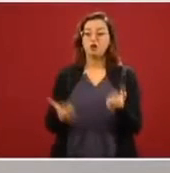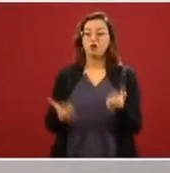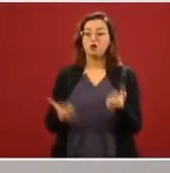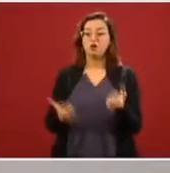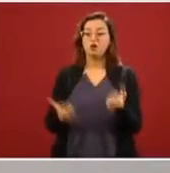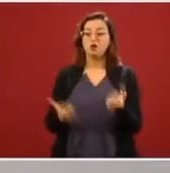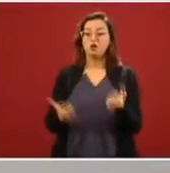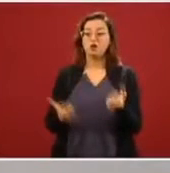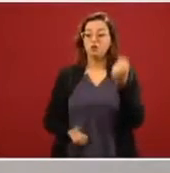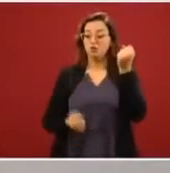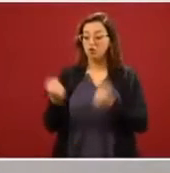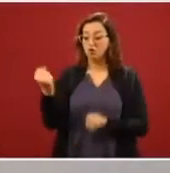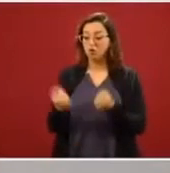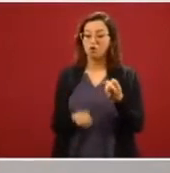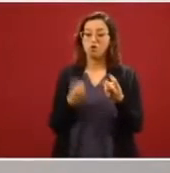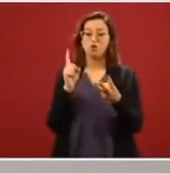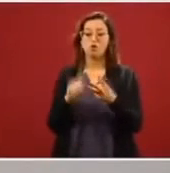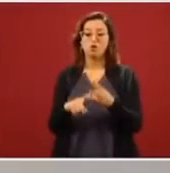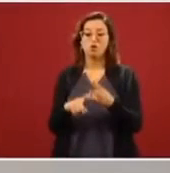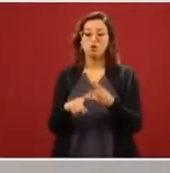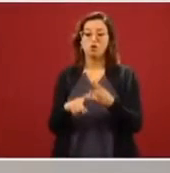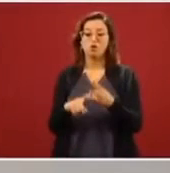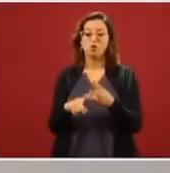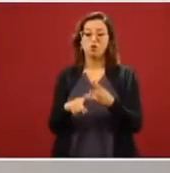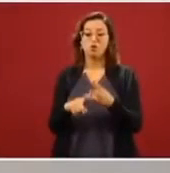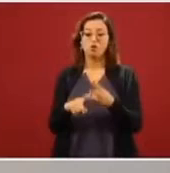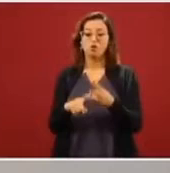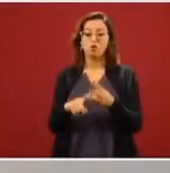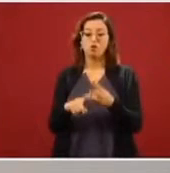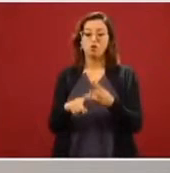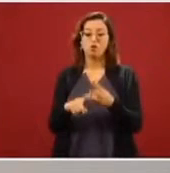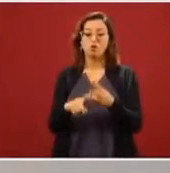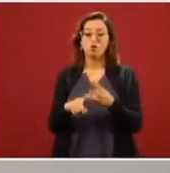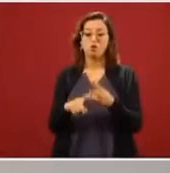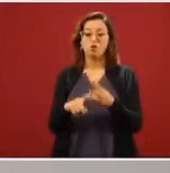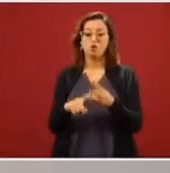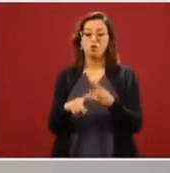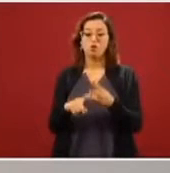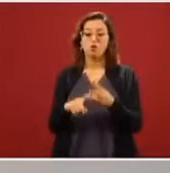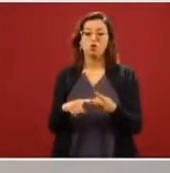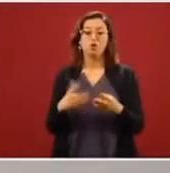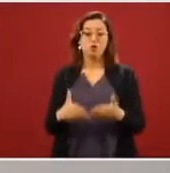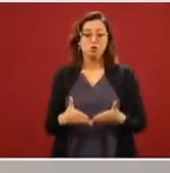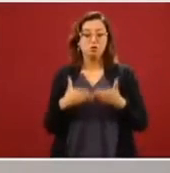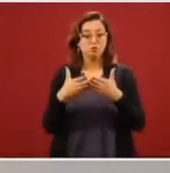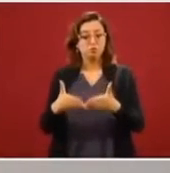por via land, vía marítima. or via marine sources.